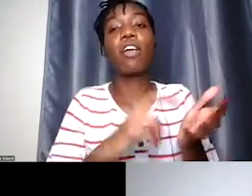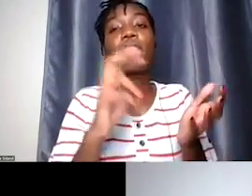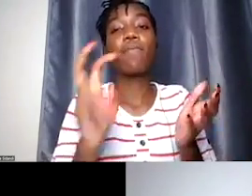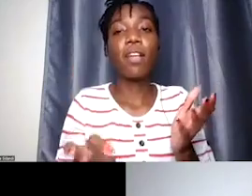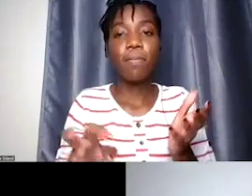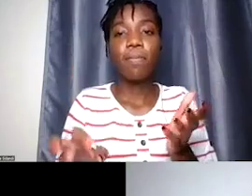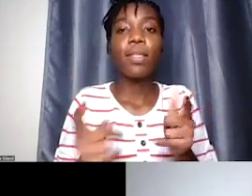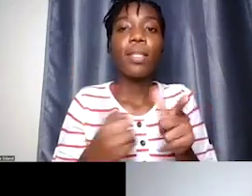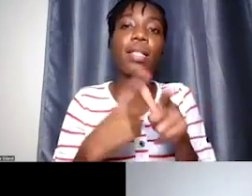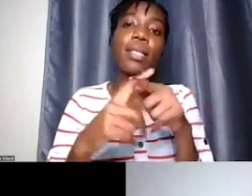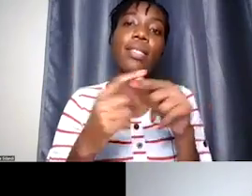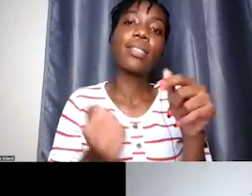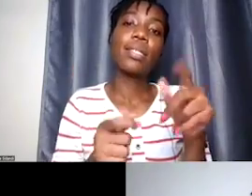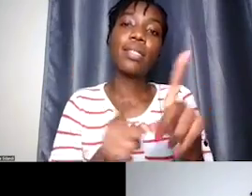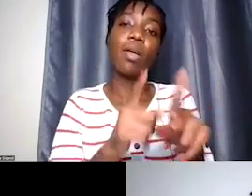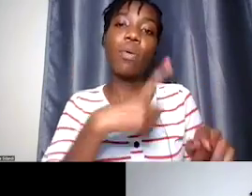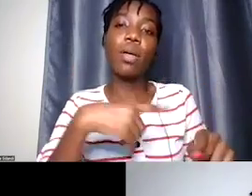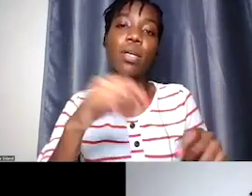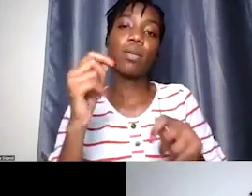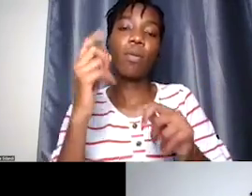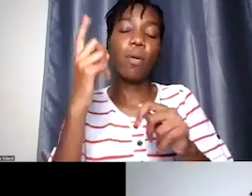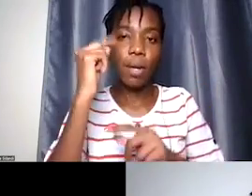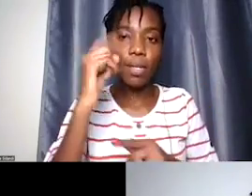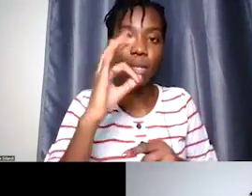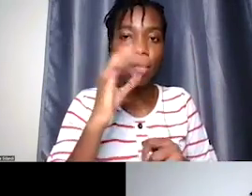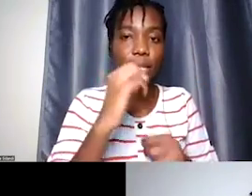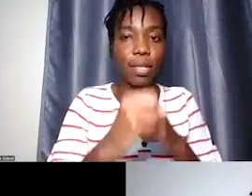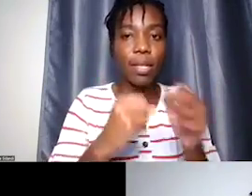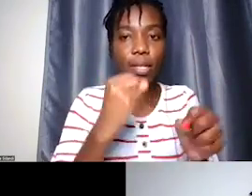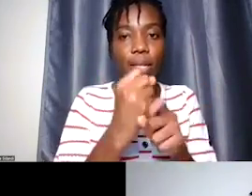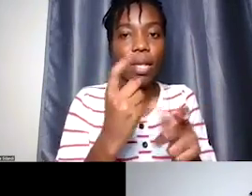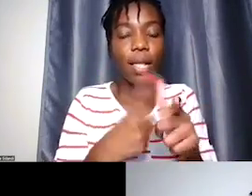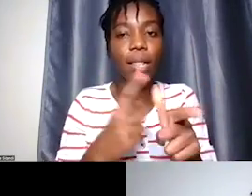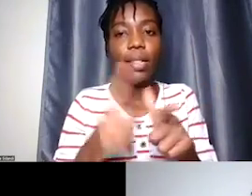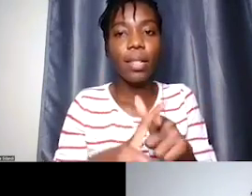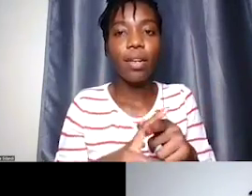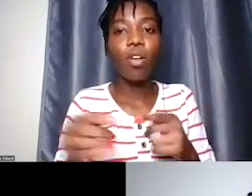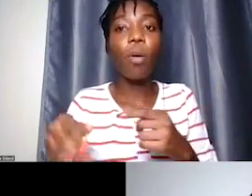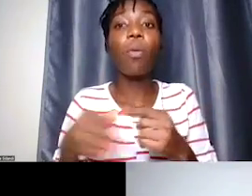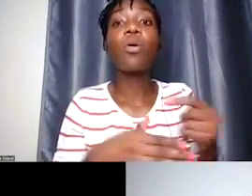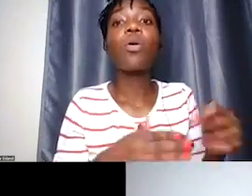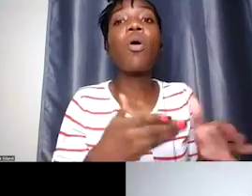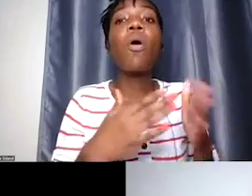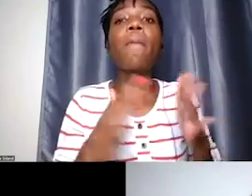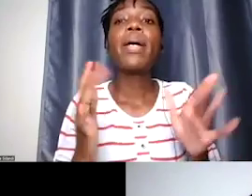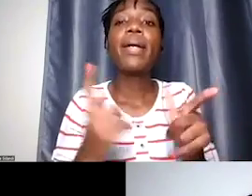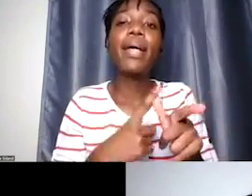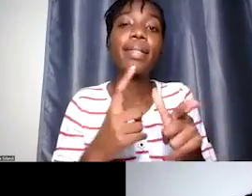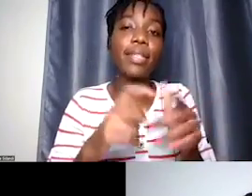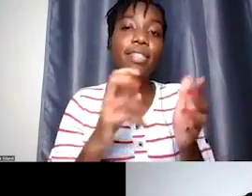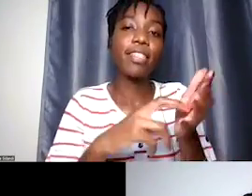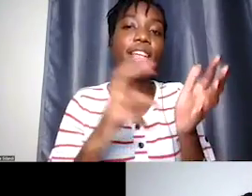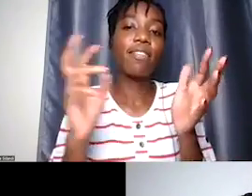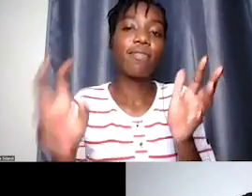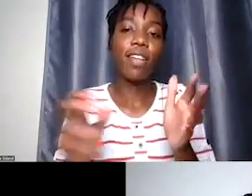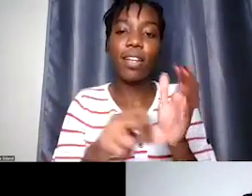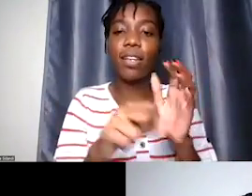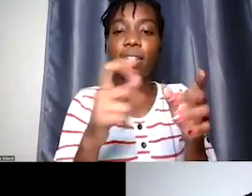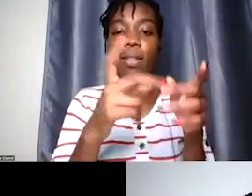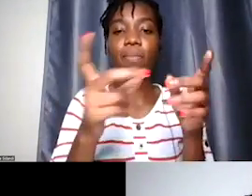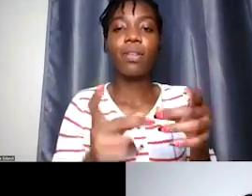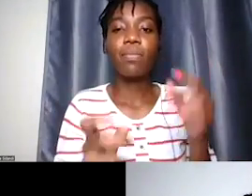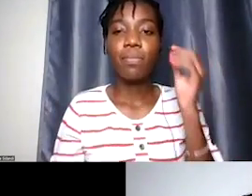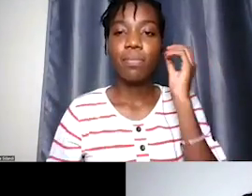My sister went to Mombasa for 3 years. Then an opportunity opened, and she was transferred to where she was married.